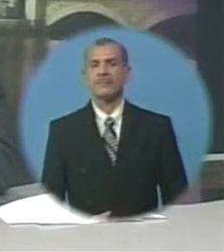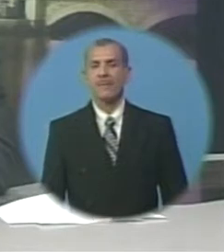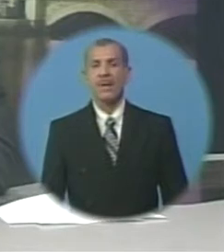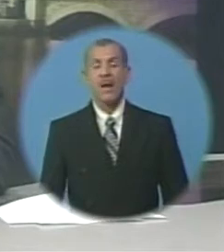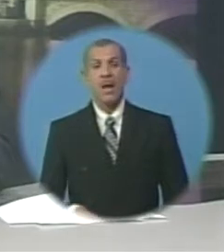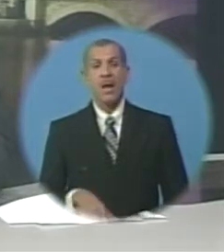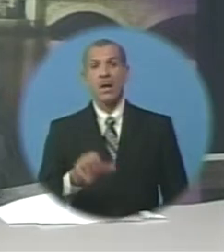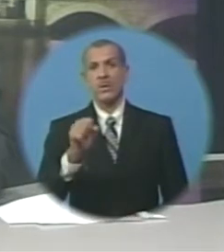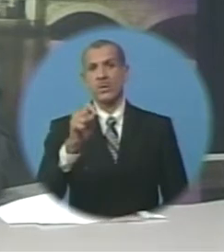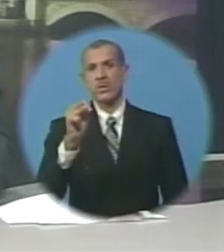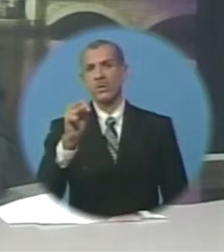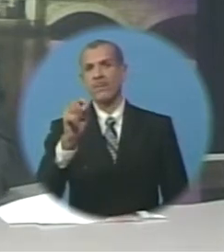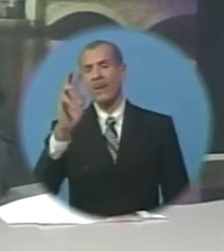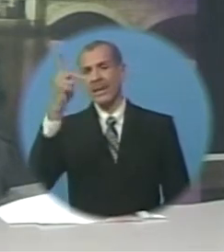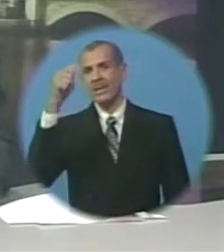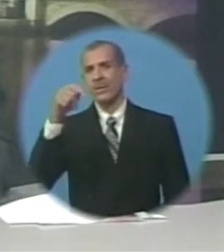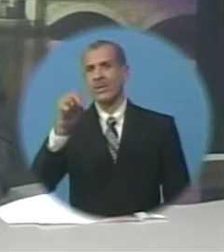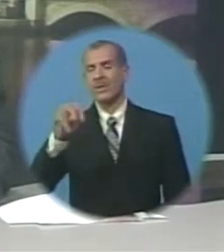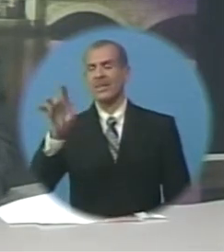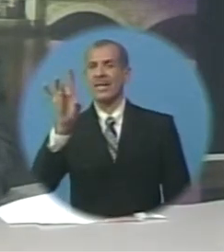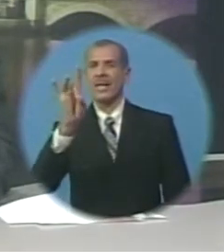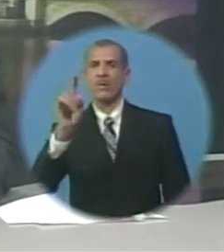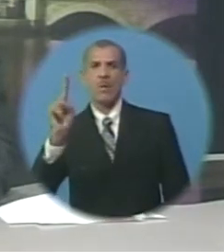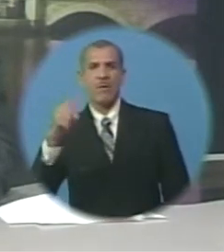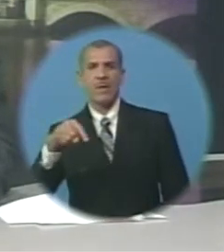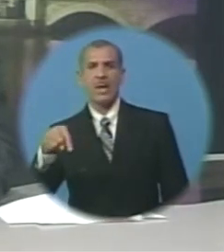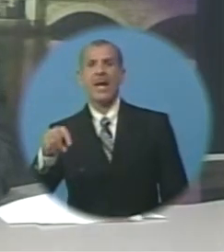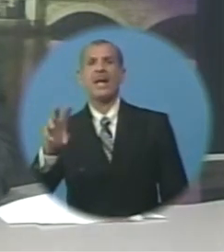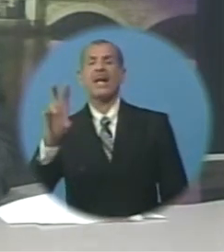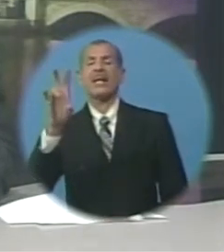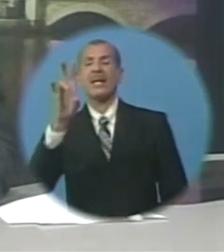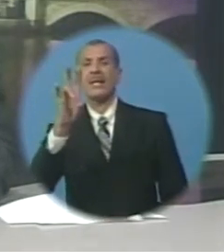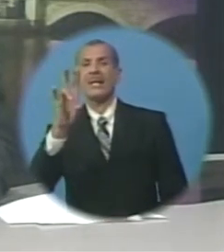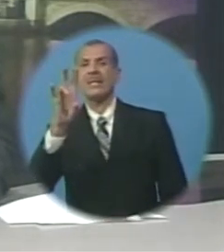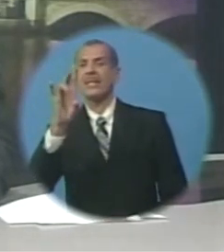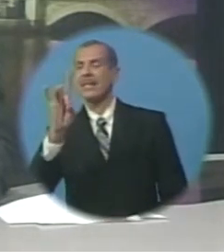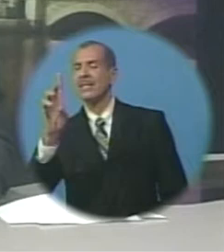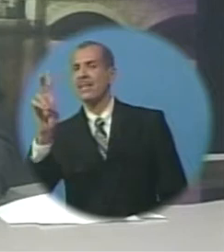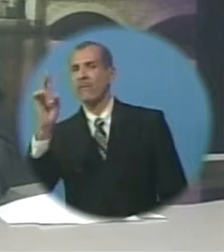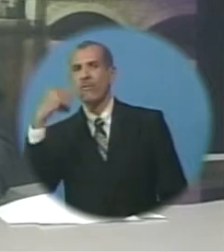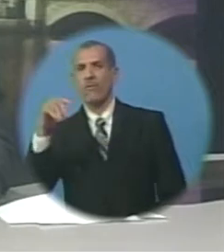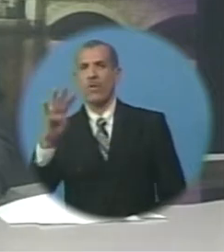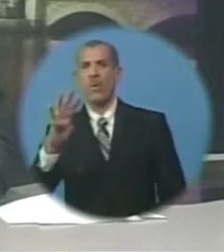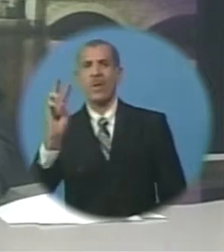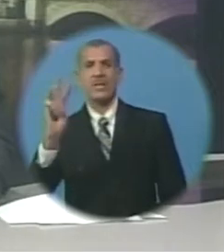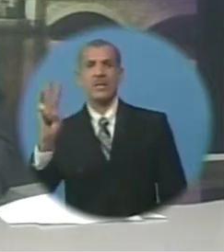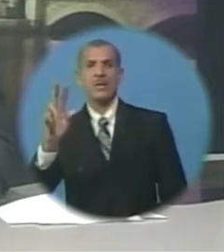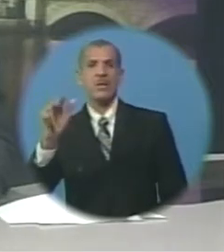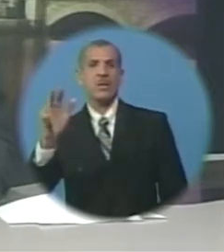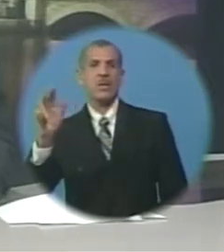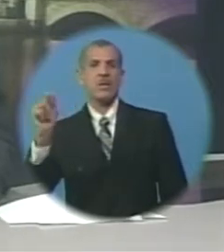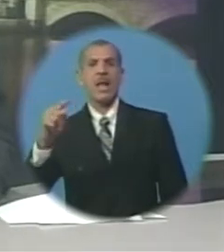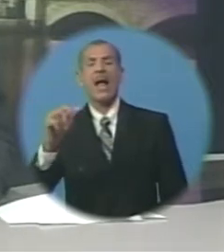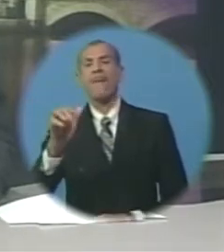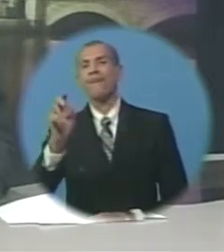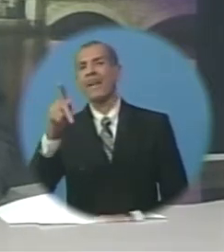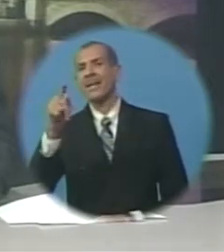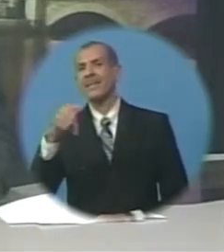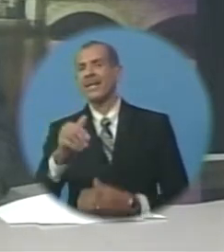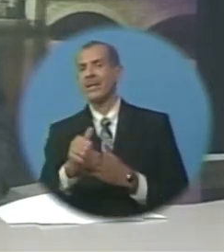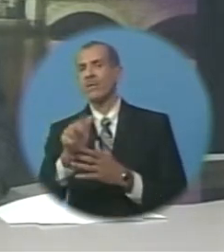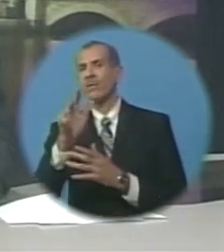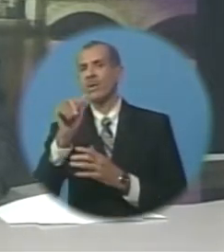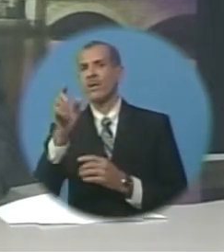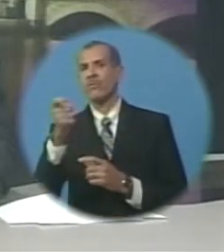Well, scores Pakistan 281 and 87 for 4. The West Indies 337. Pakistan with a lead of 31 with 6